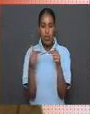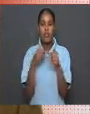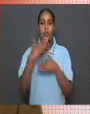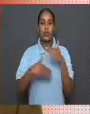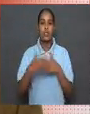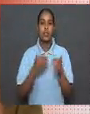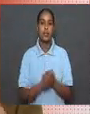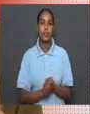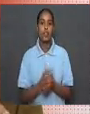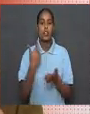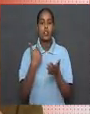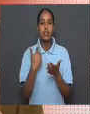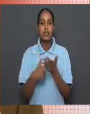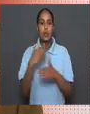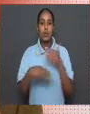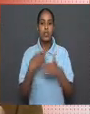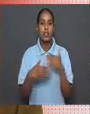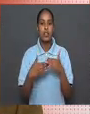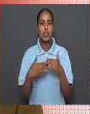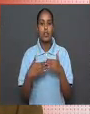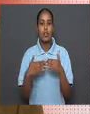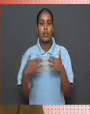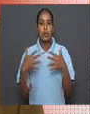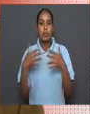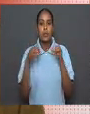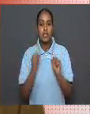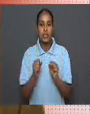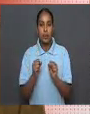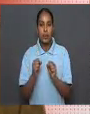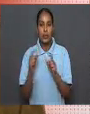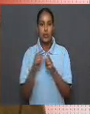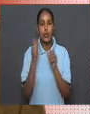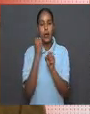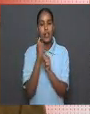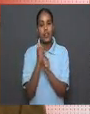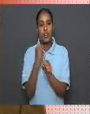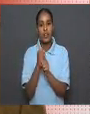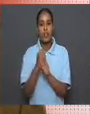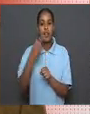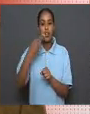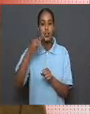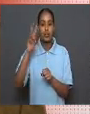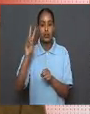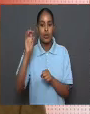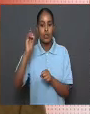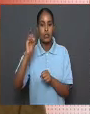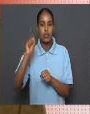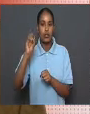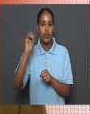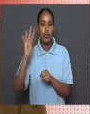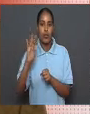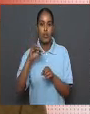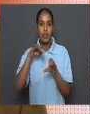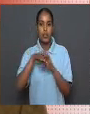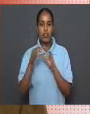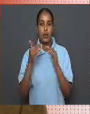process. This process makes it possible to manufacture sulfuric acid in